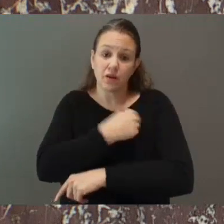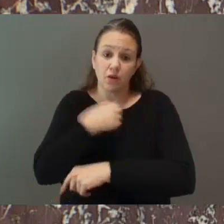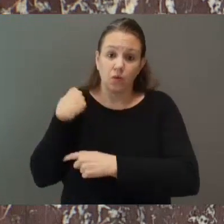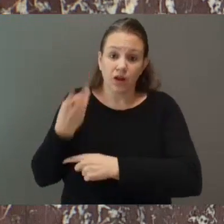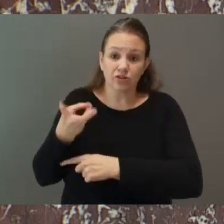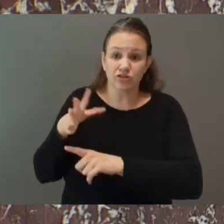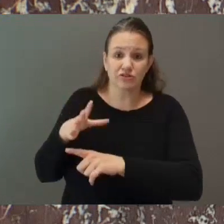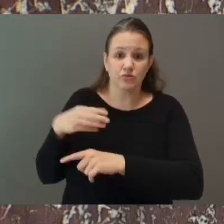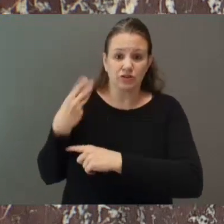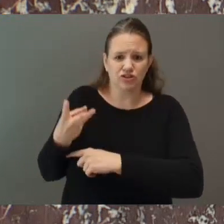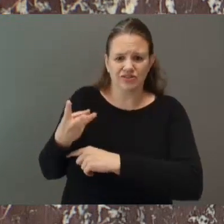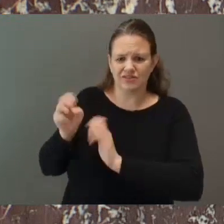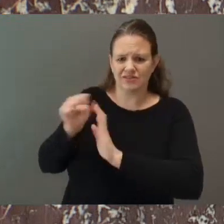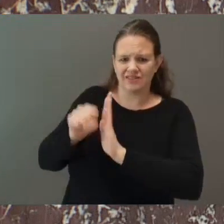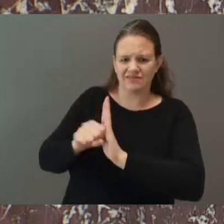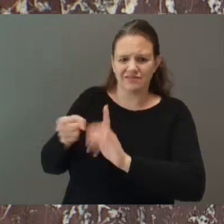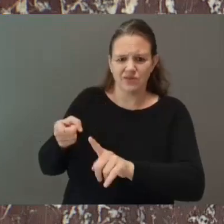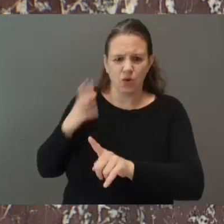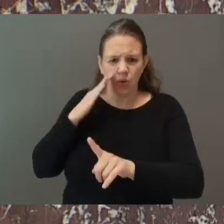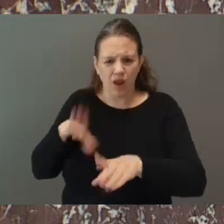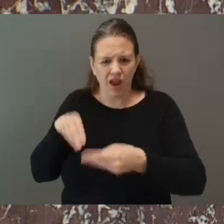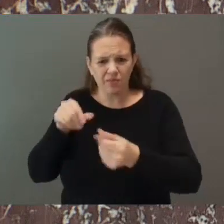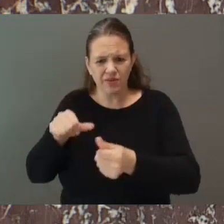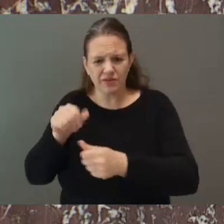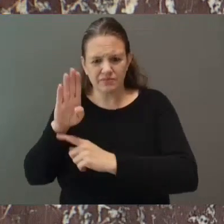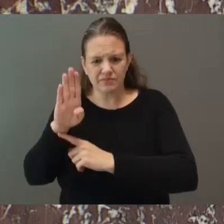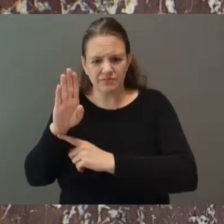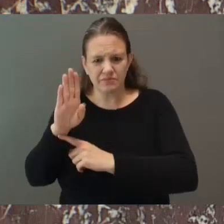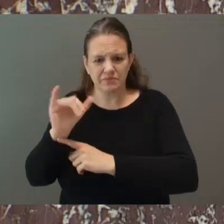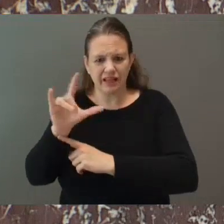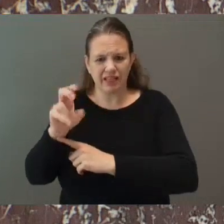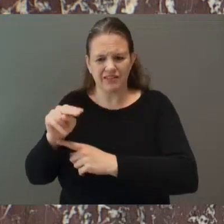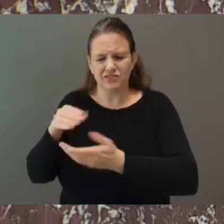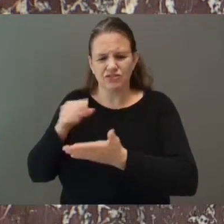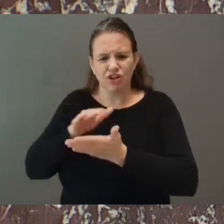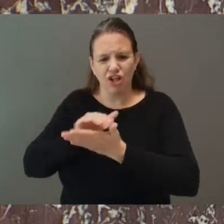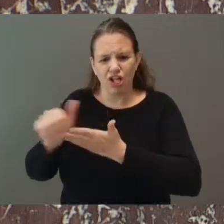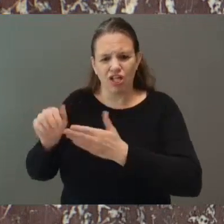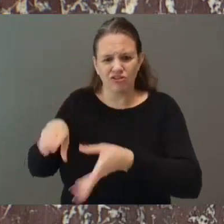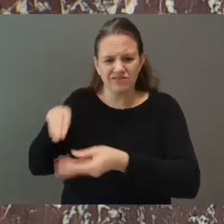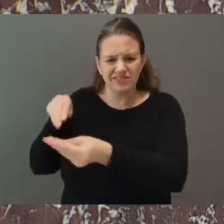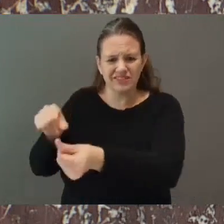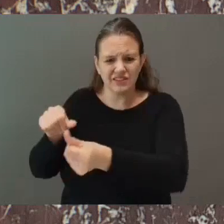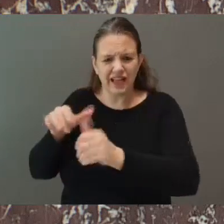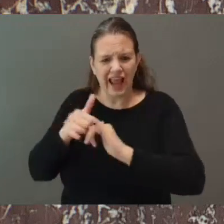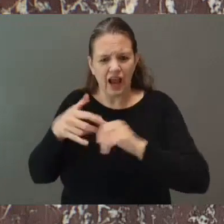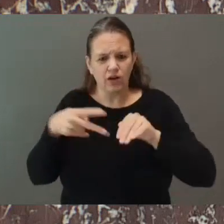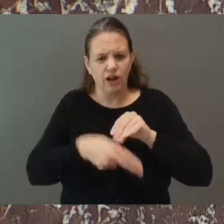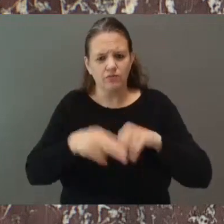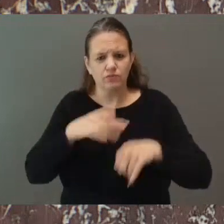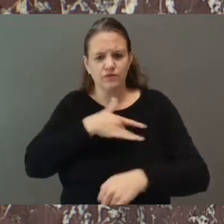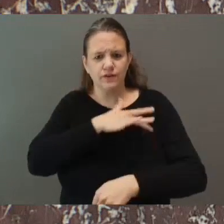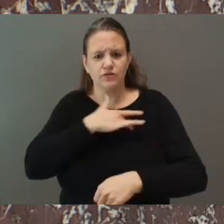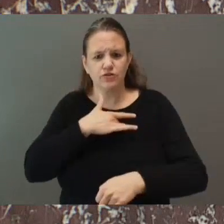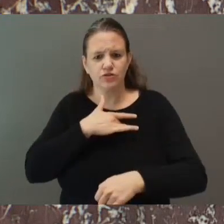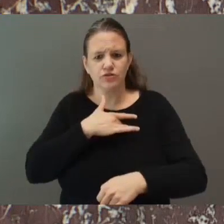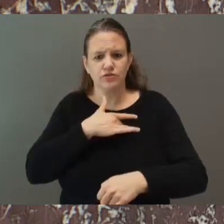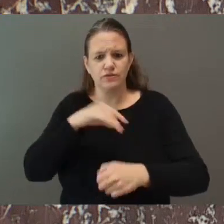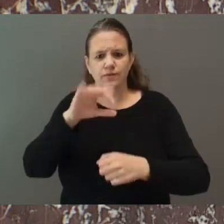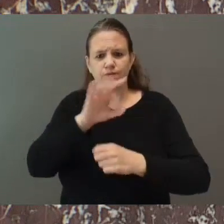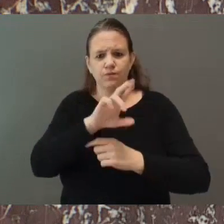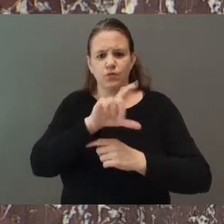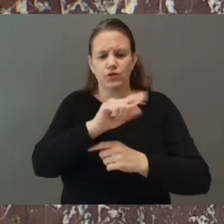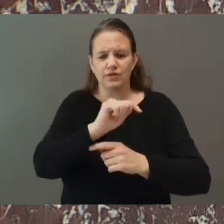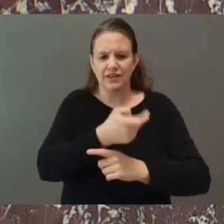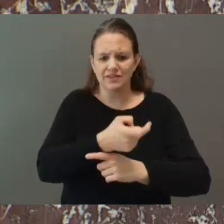by 15 cents a litre and give people an actual break when they go to the pumps. Why has the NDP poured $1 billion into high-priced